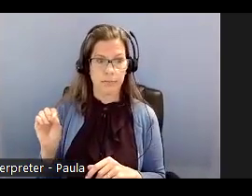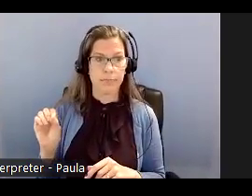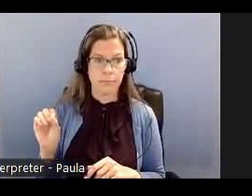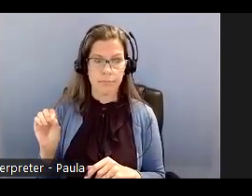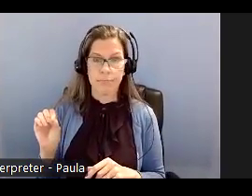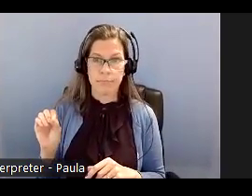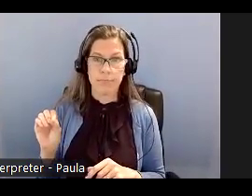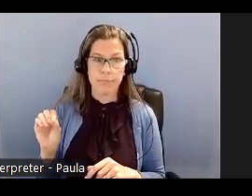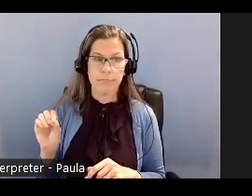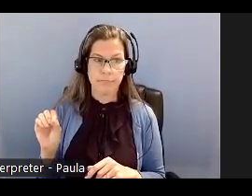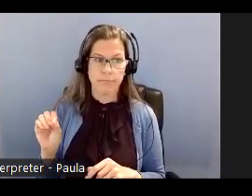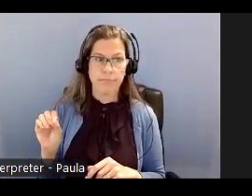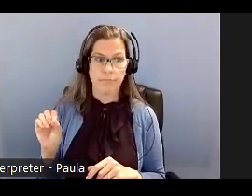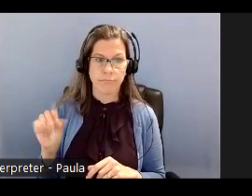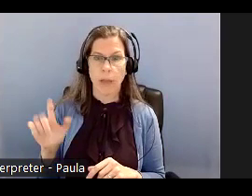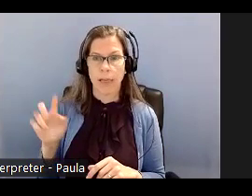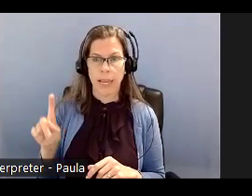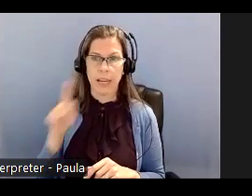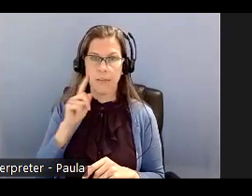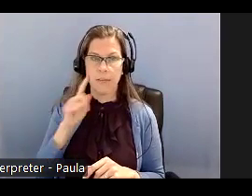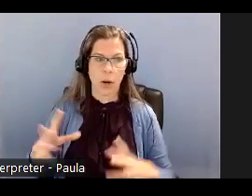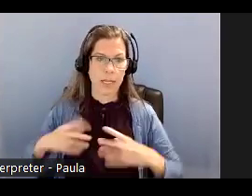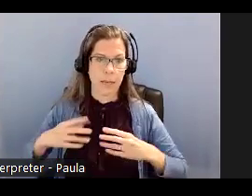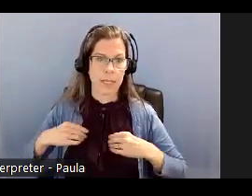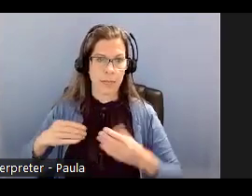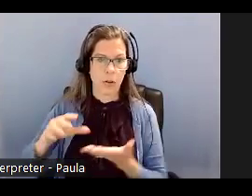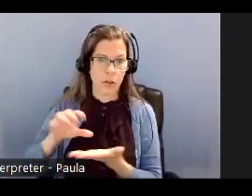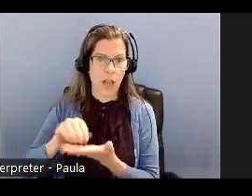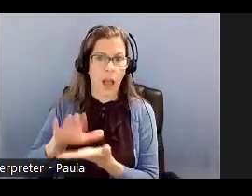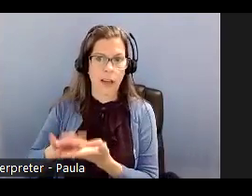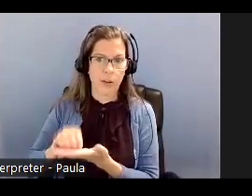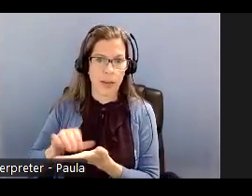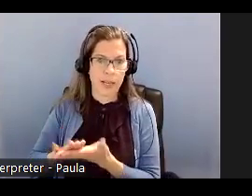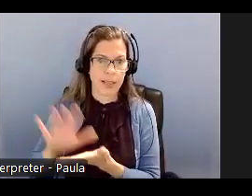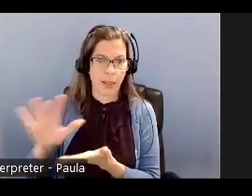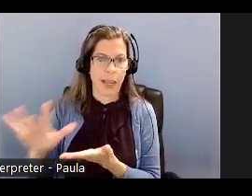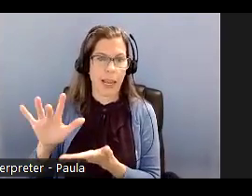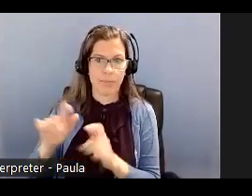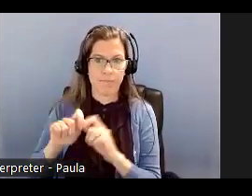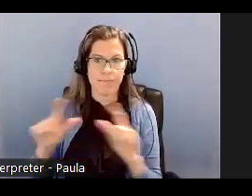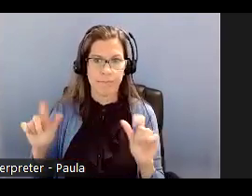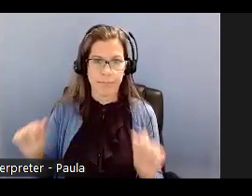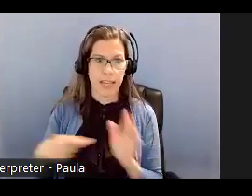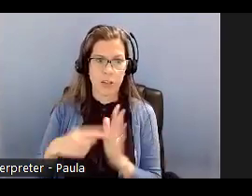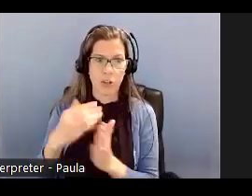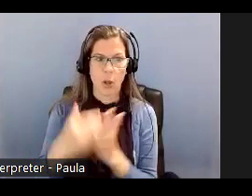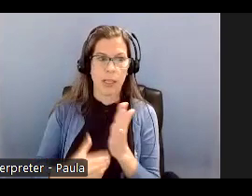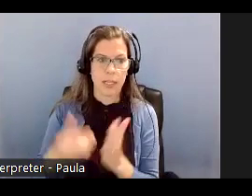and below there's a link of acceptable documents that they can provide for the tax forms.